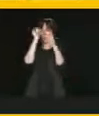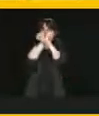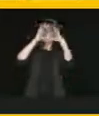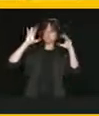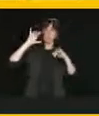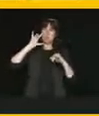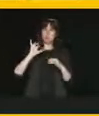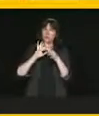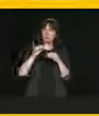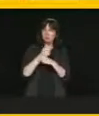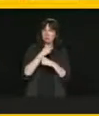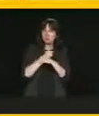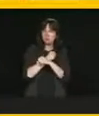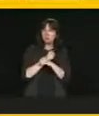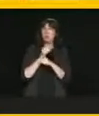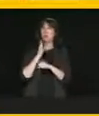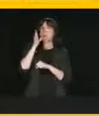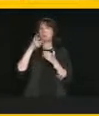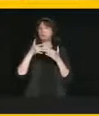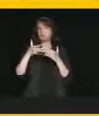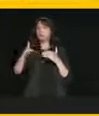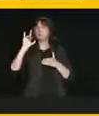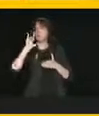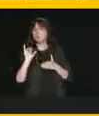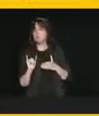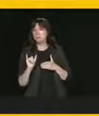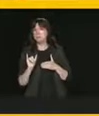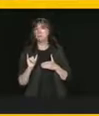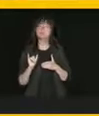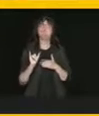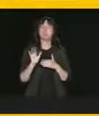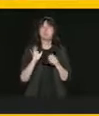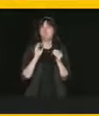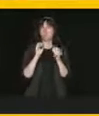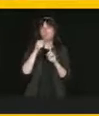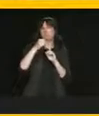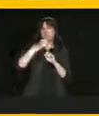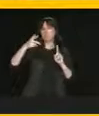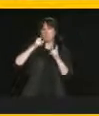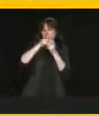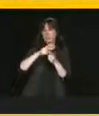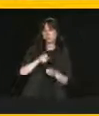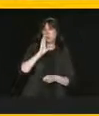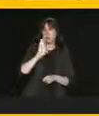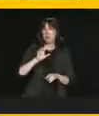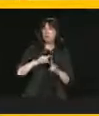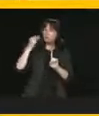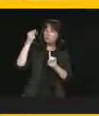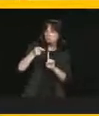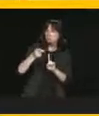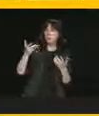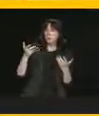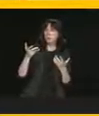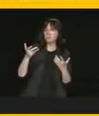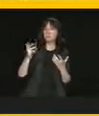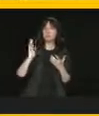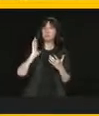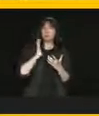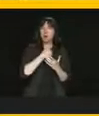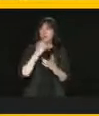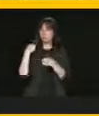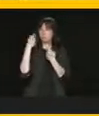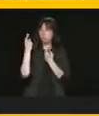where we think things will go from here. They'll provide more details, but here's the bottom line. The measures we've taken so